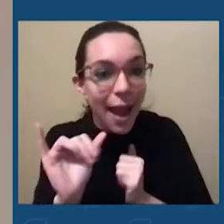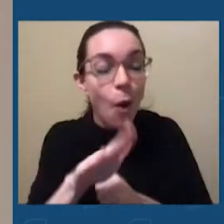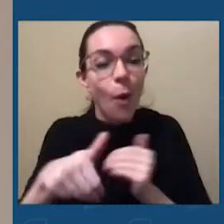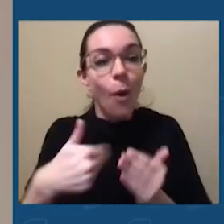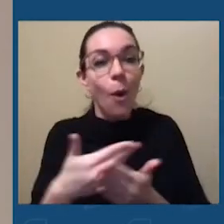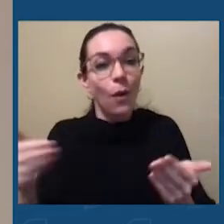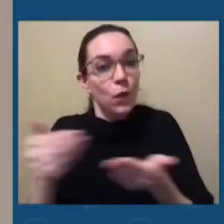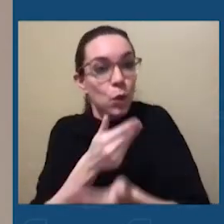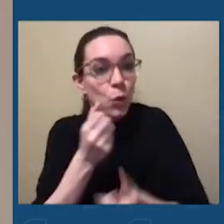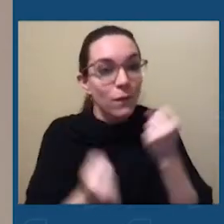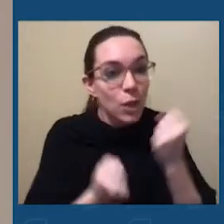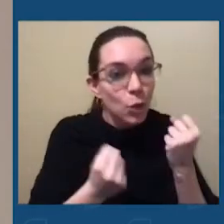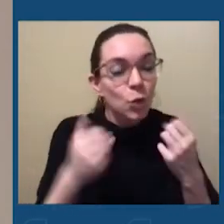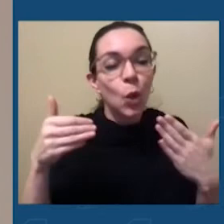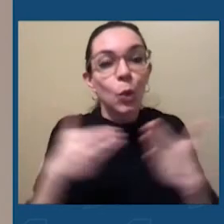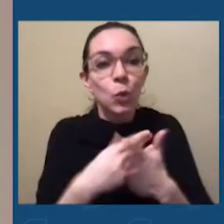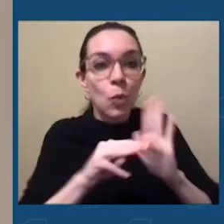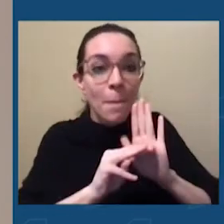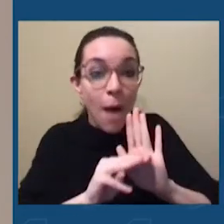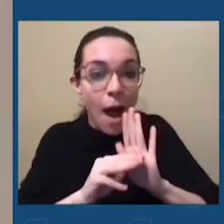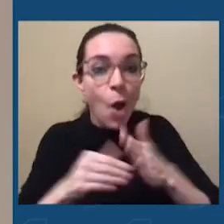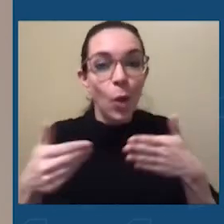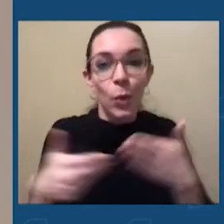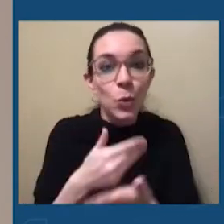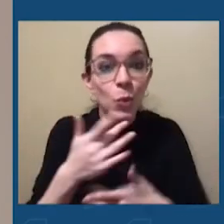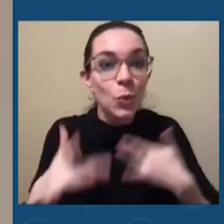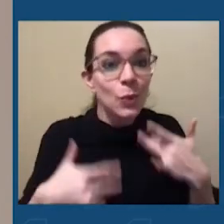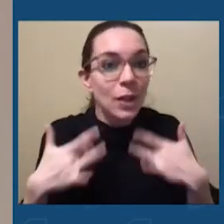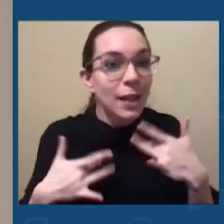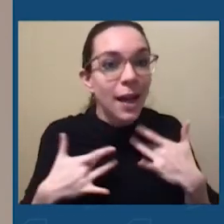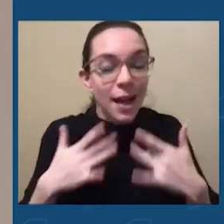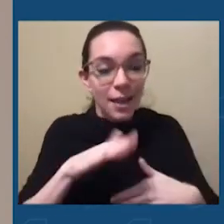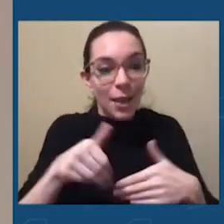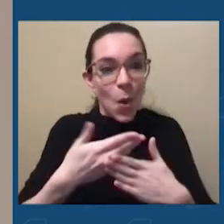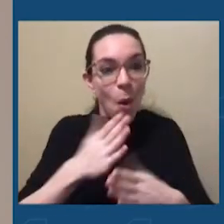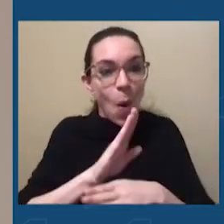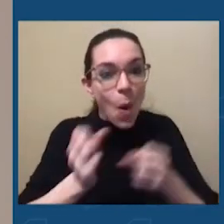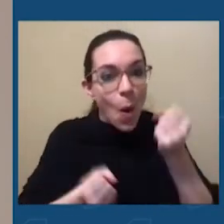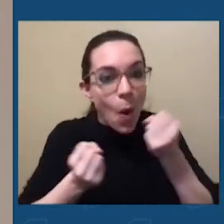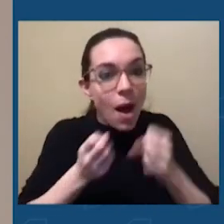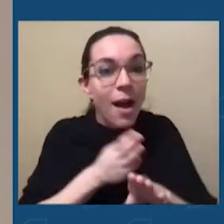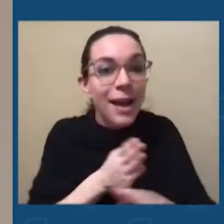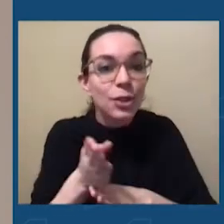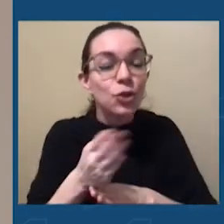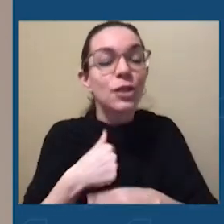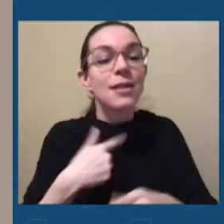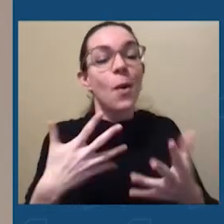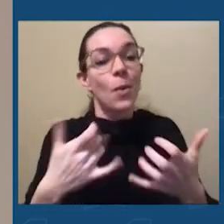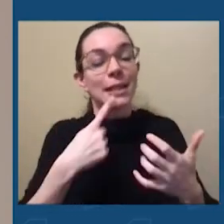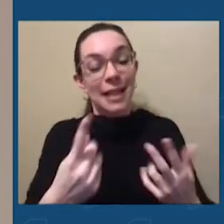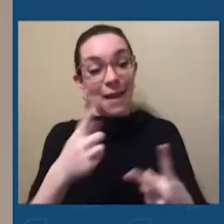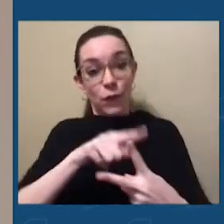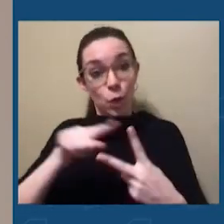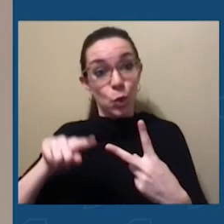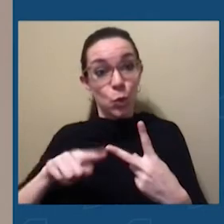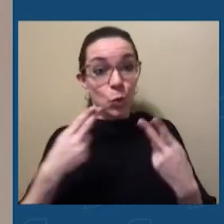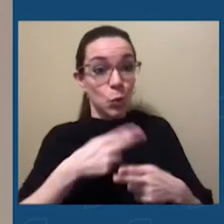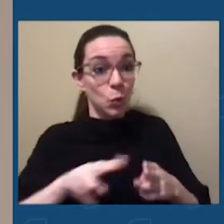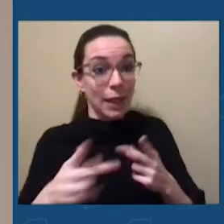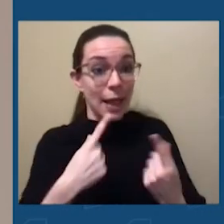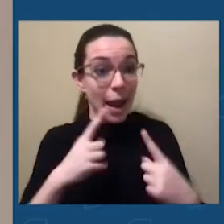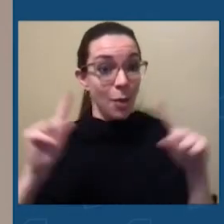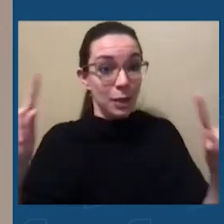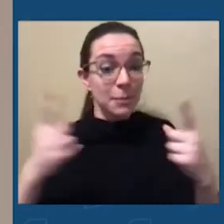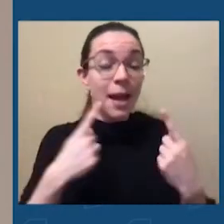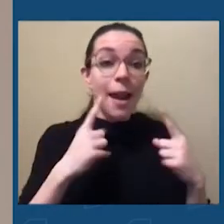vehicles, all the new models, all the new excitement surrounding this industry. And I want to say today, I've got 2 quick announcements. We are announcing that we are